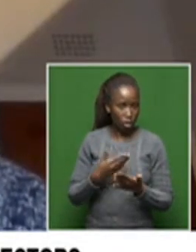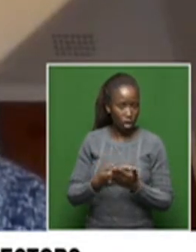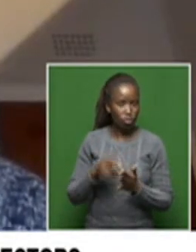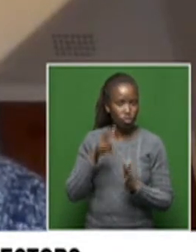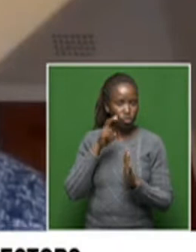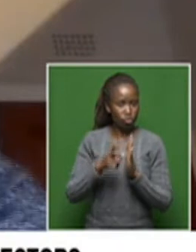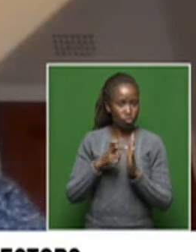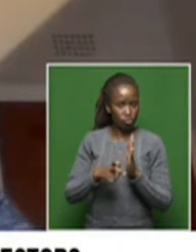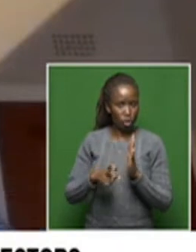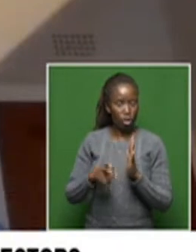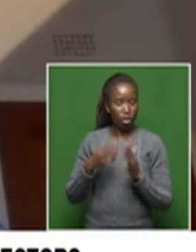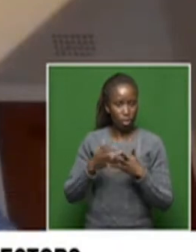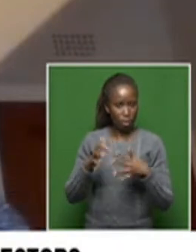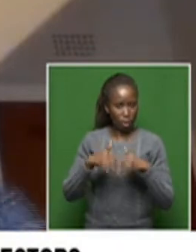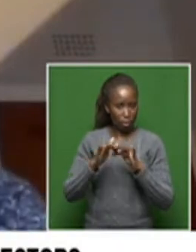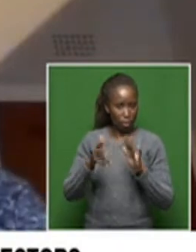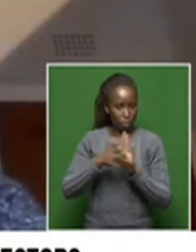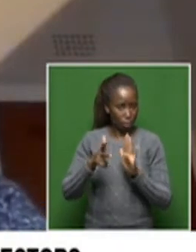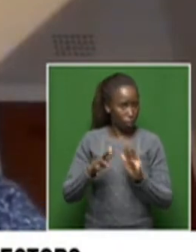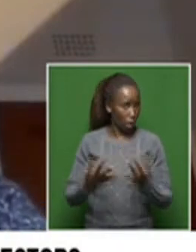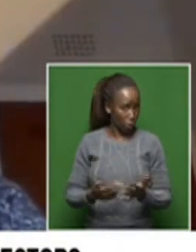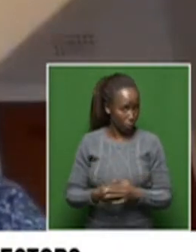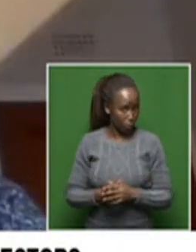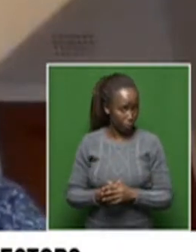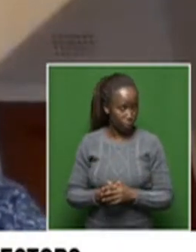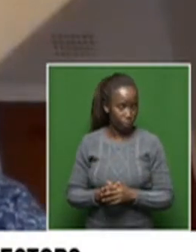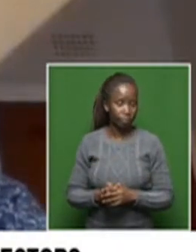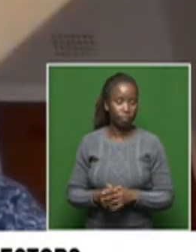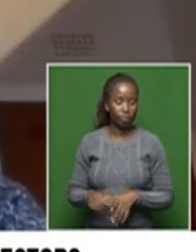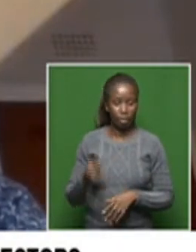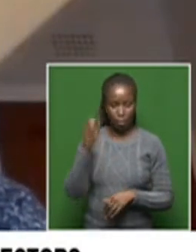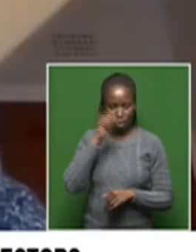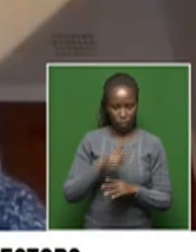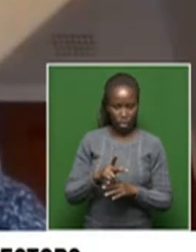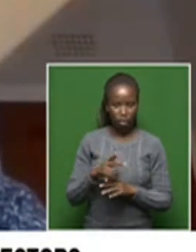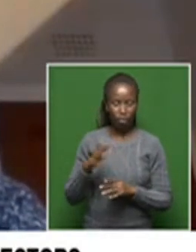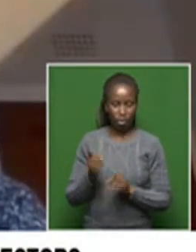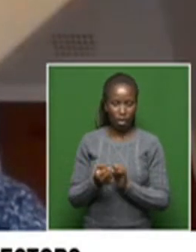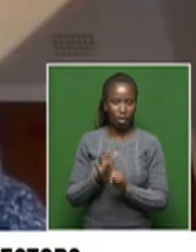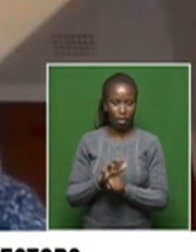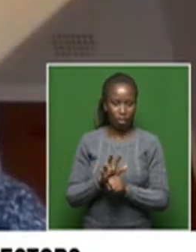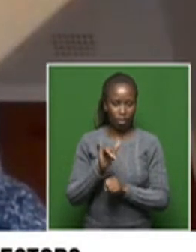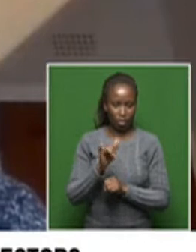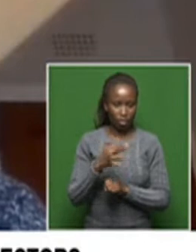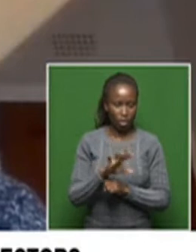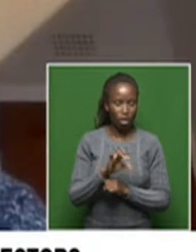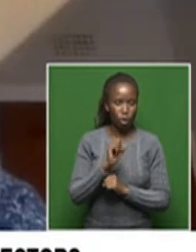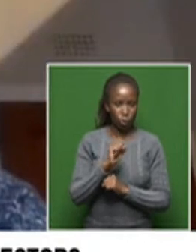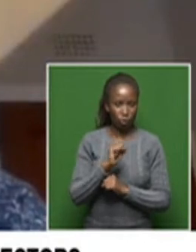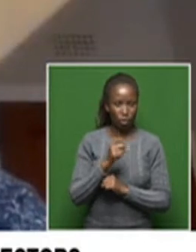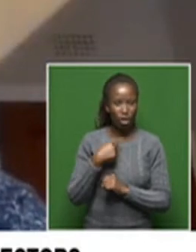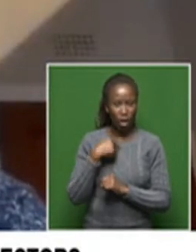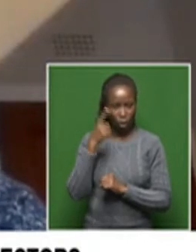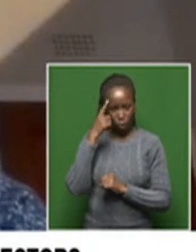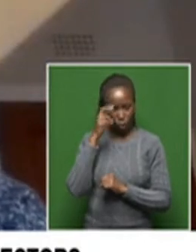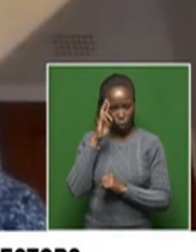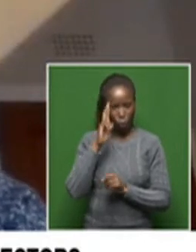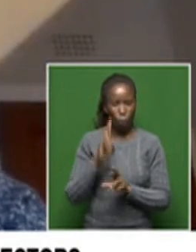process requests for vaccine emergency approval? I think Professor Rees has covered you, Sophie. I hope that she